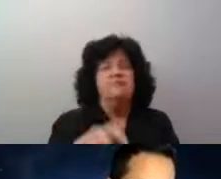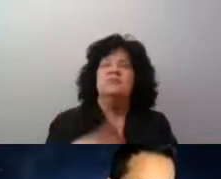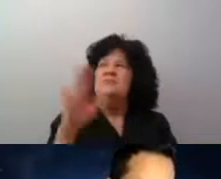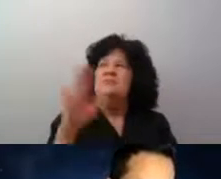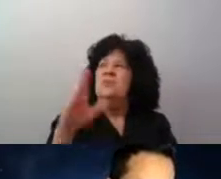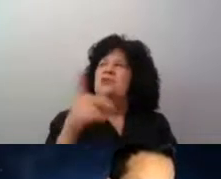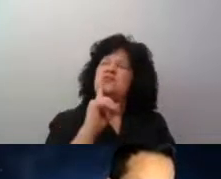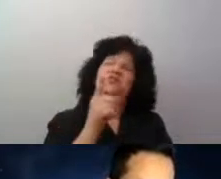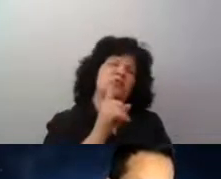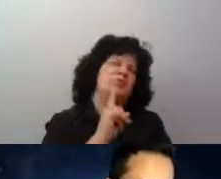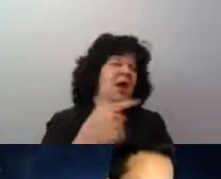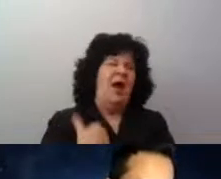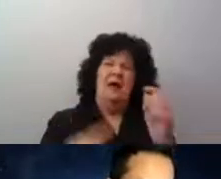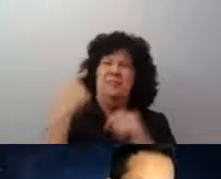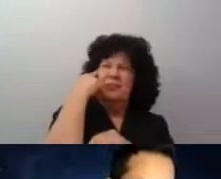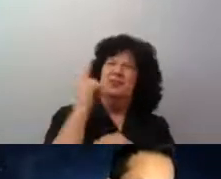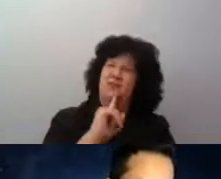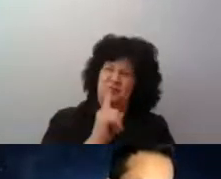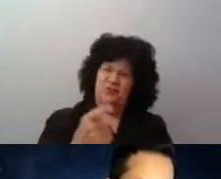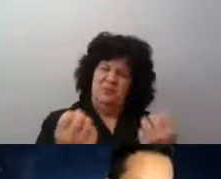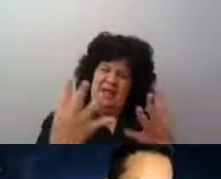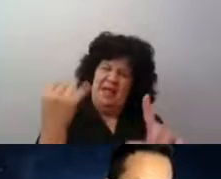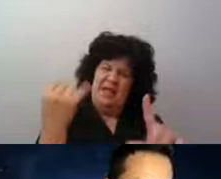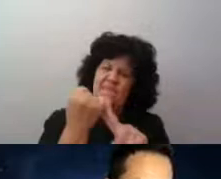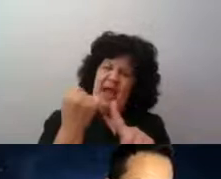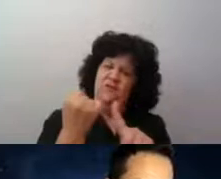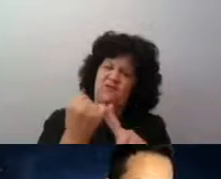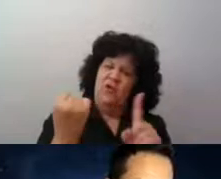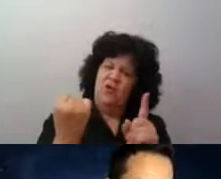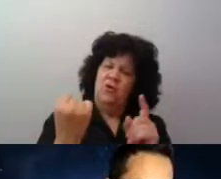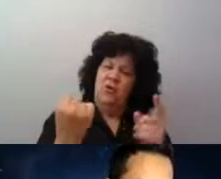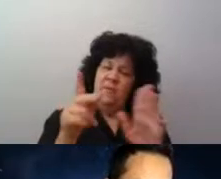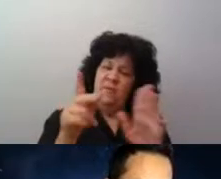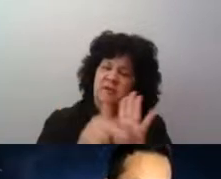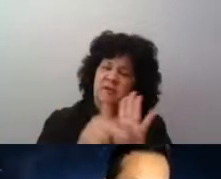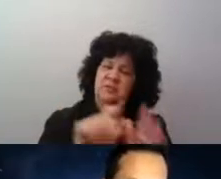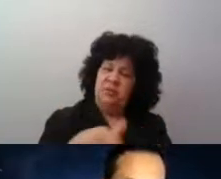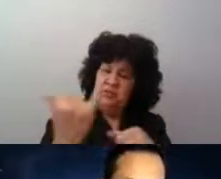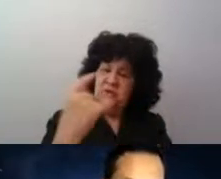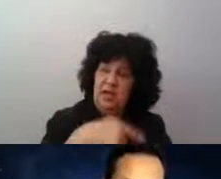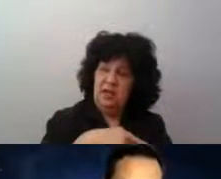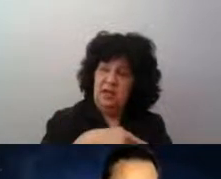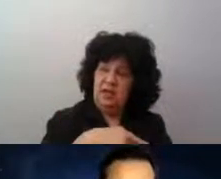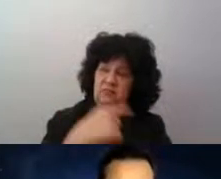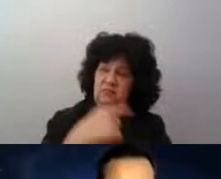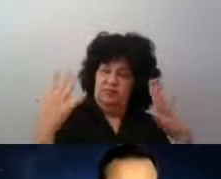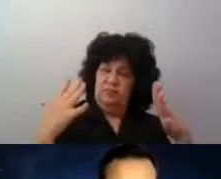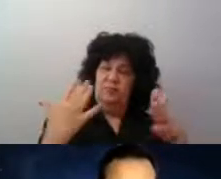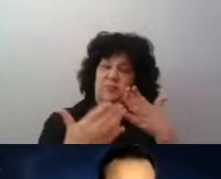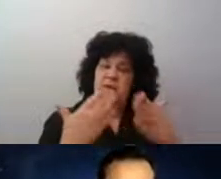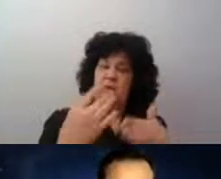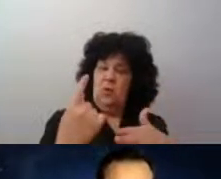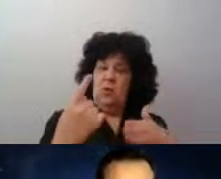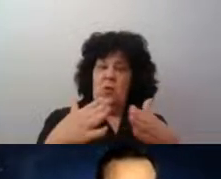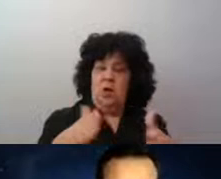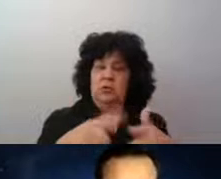It just occurs to me there are a lot of impactful policies in place today, and it might be one way to start